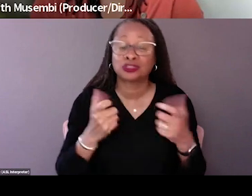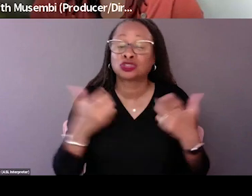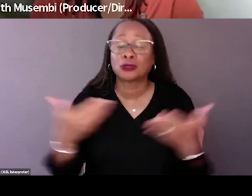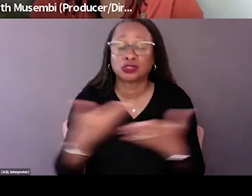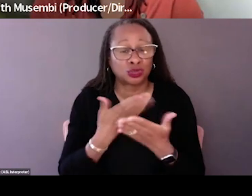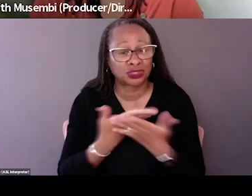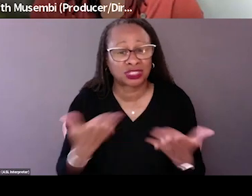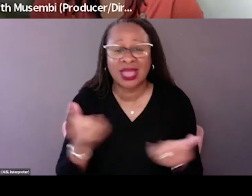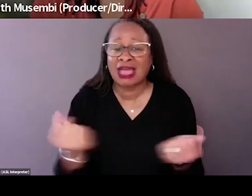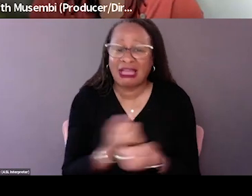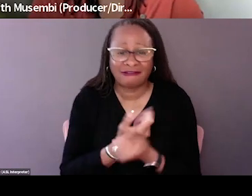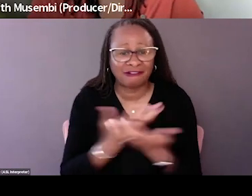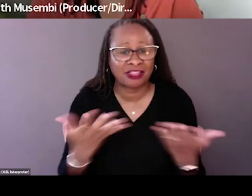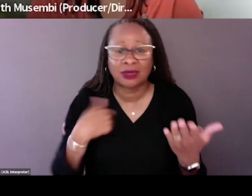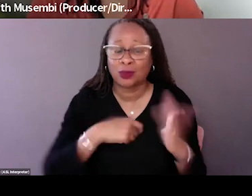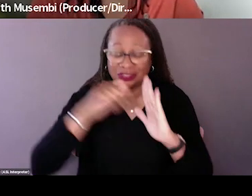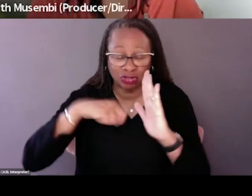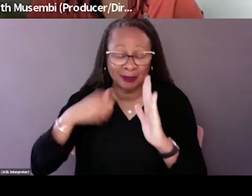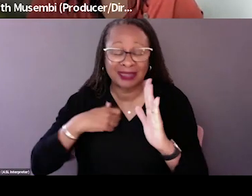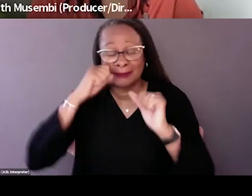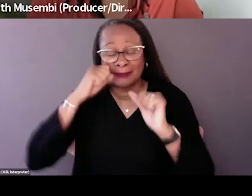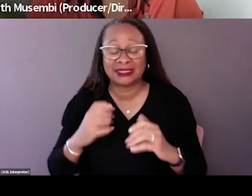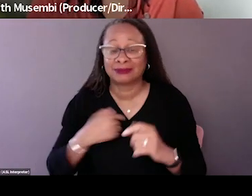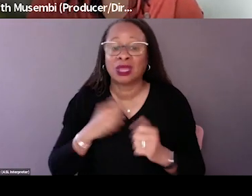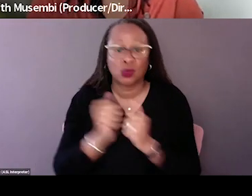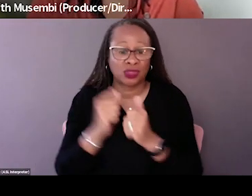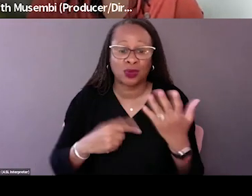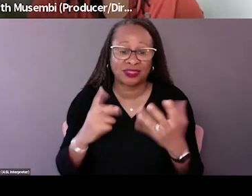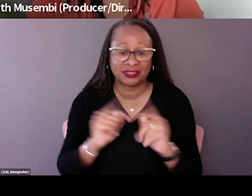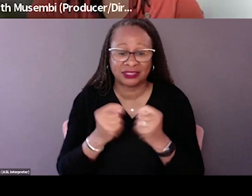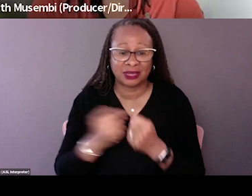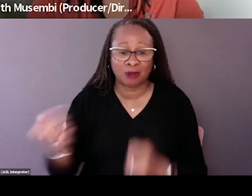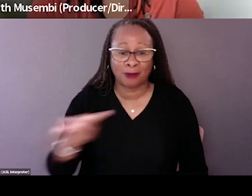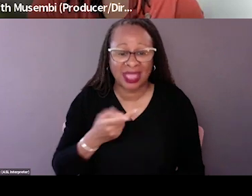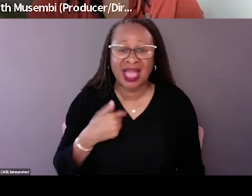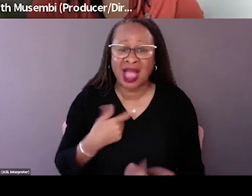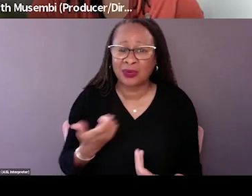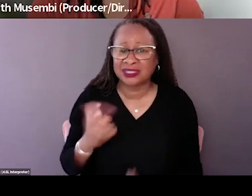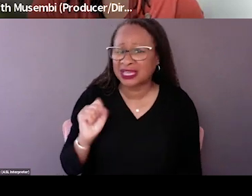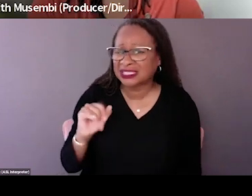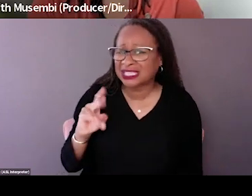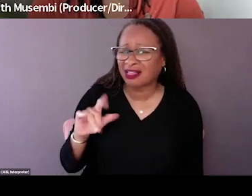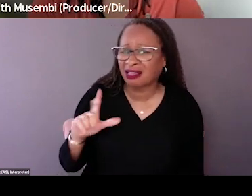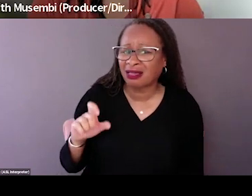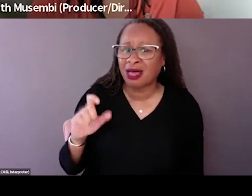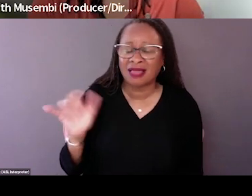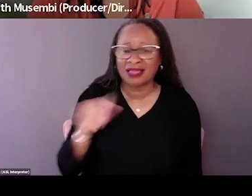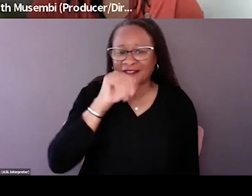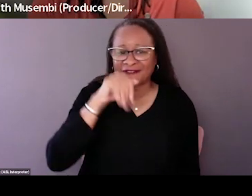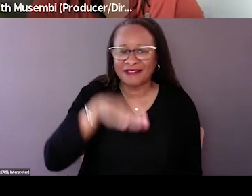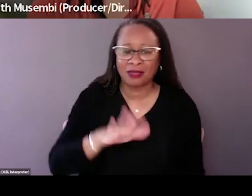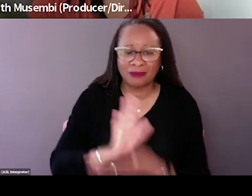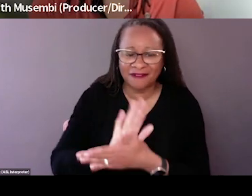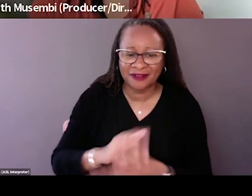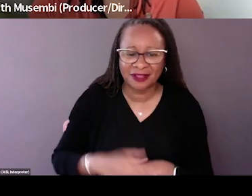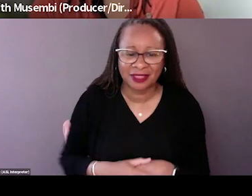single show has amazed me with what the team brought back. I was almost a bit cynical with something like the elephant film, because I worked on quite